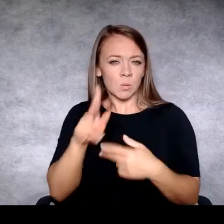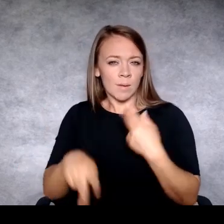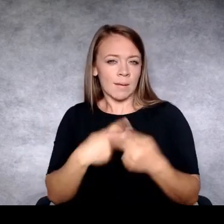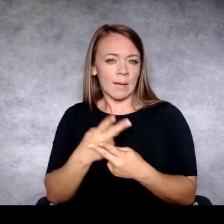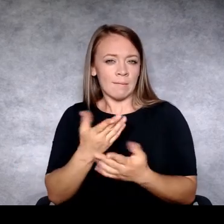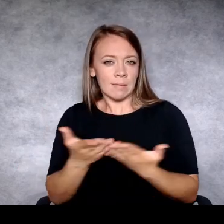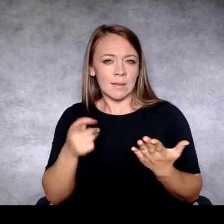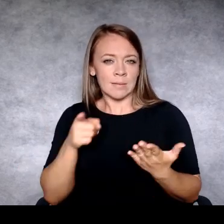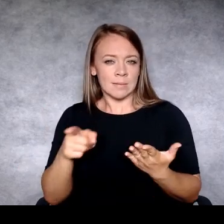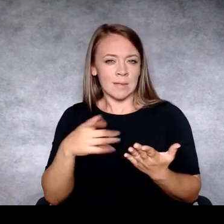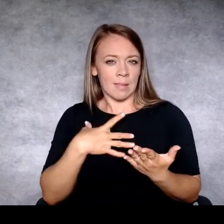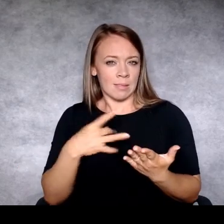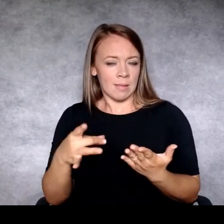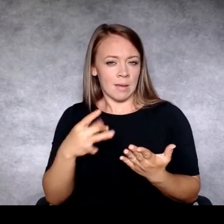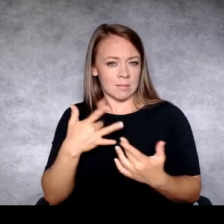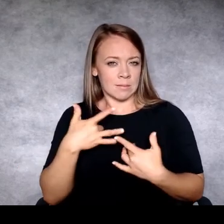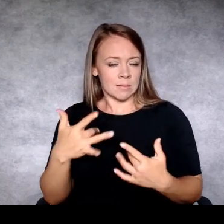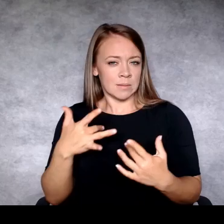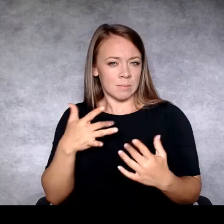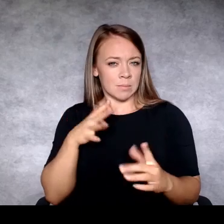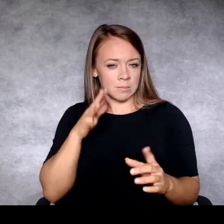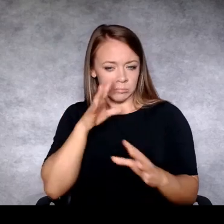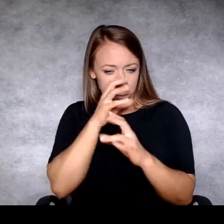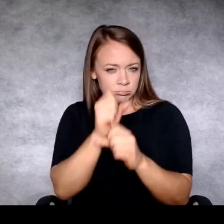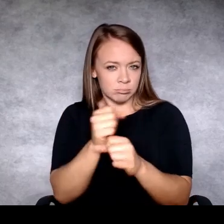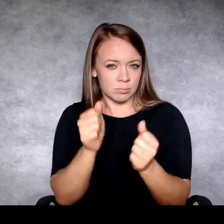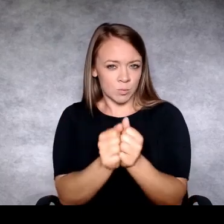and activities they gravitate towards.